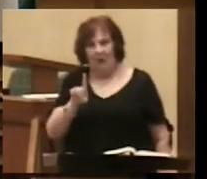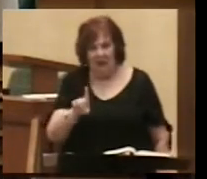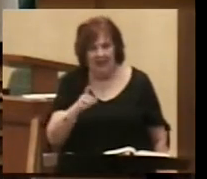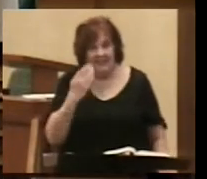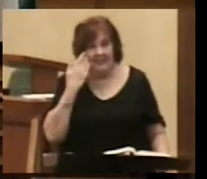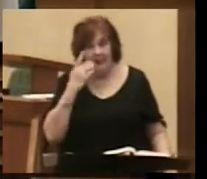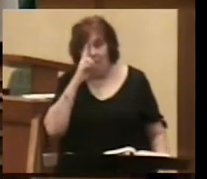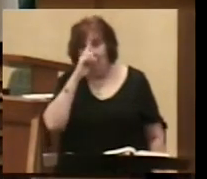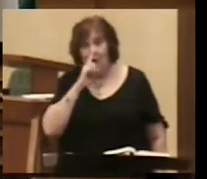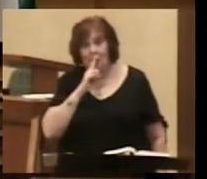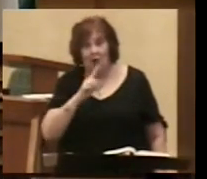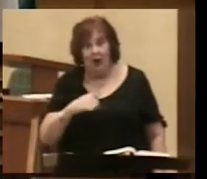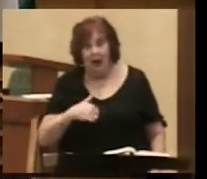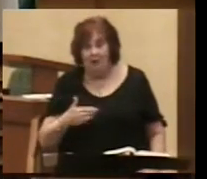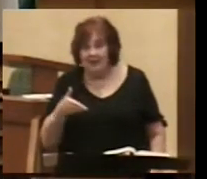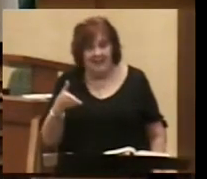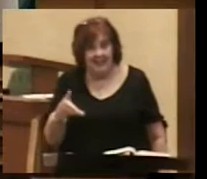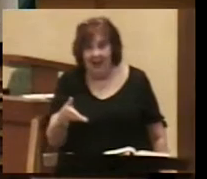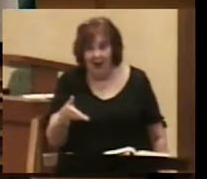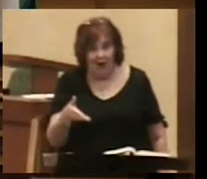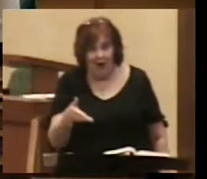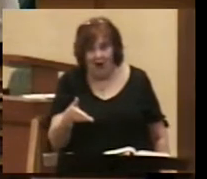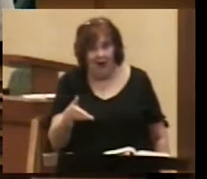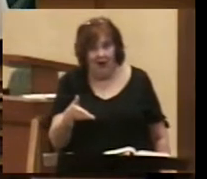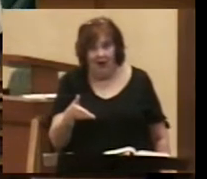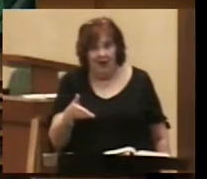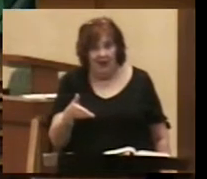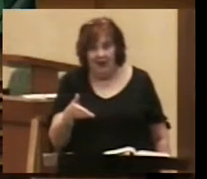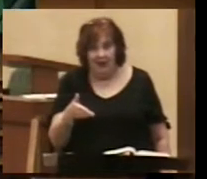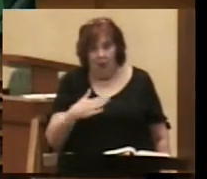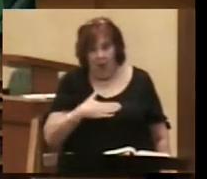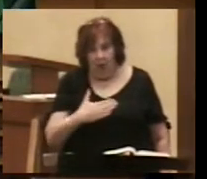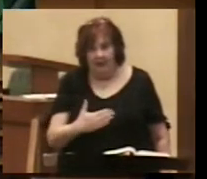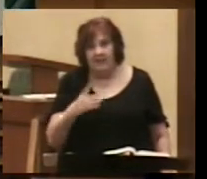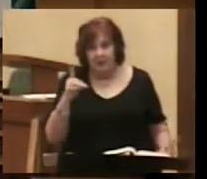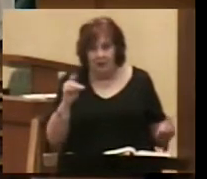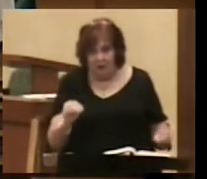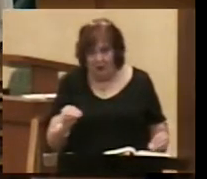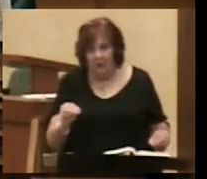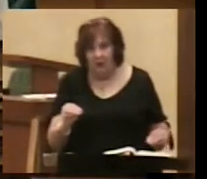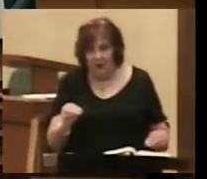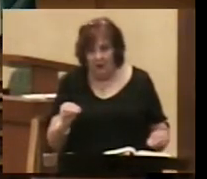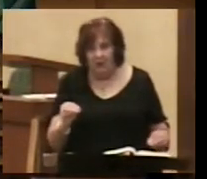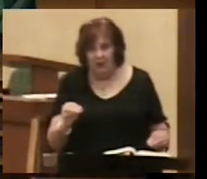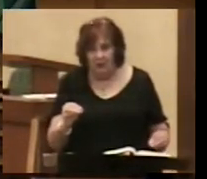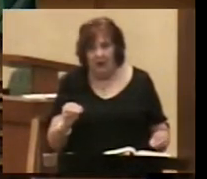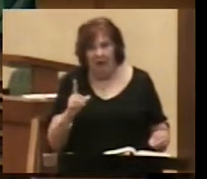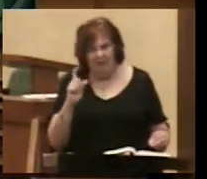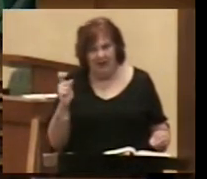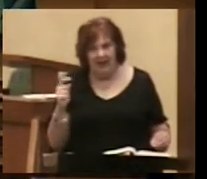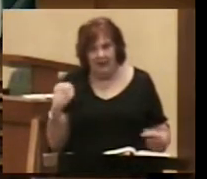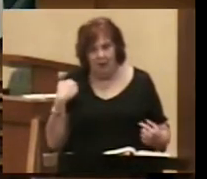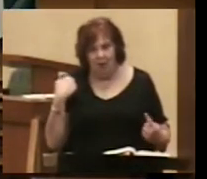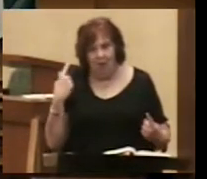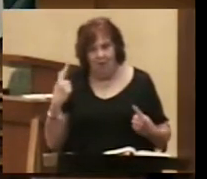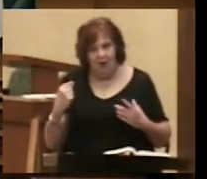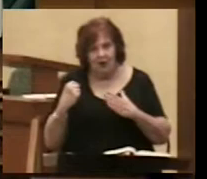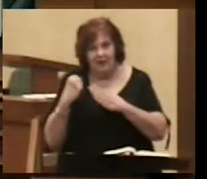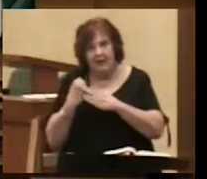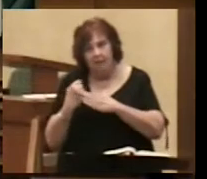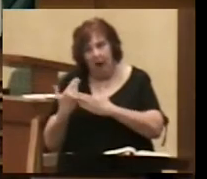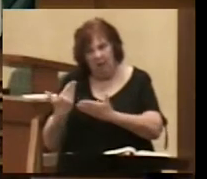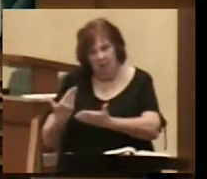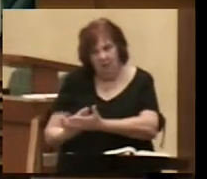for sure that I was there. But he was willing to do that because over time, I have